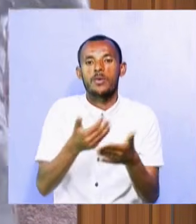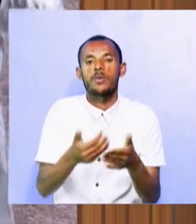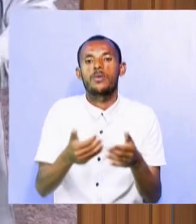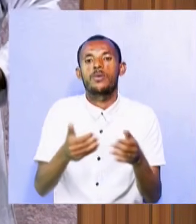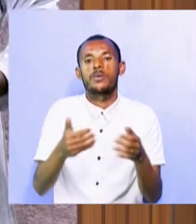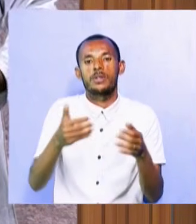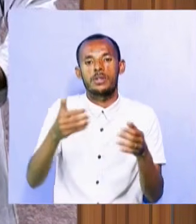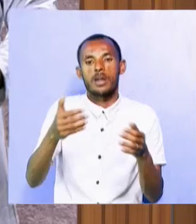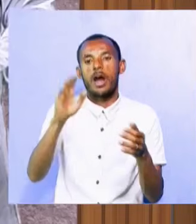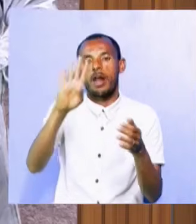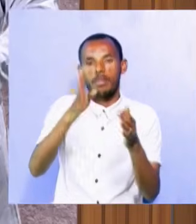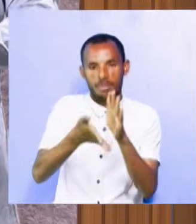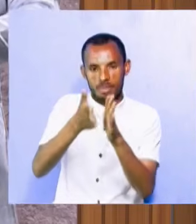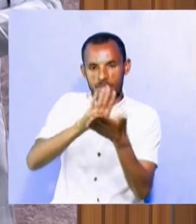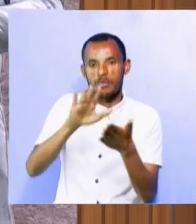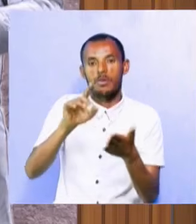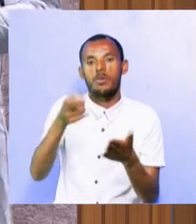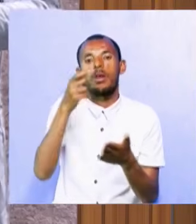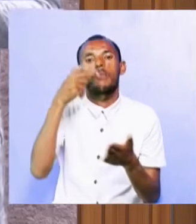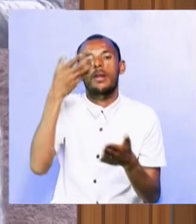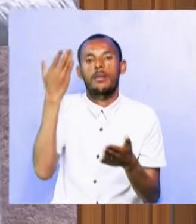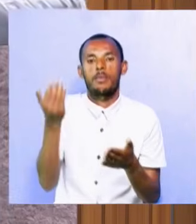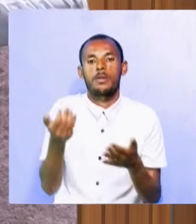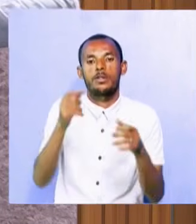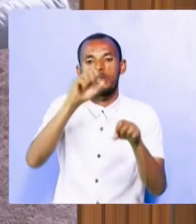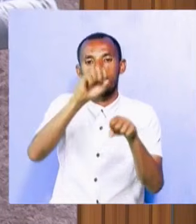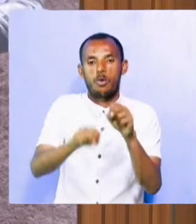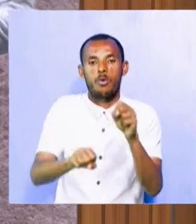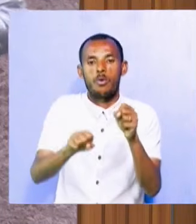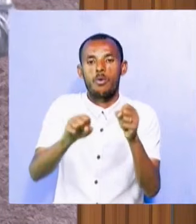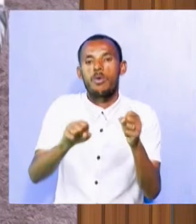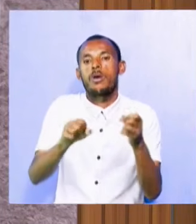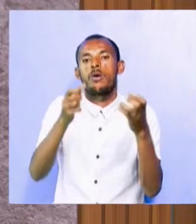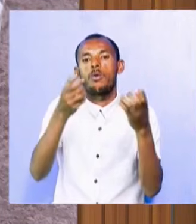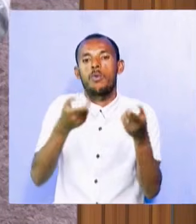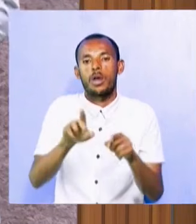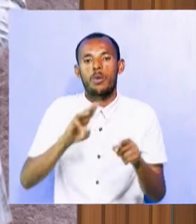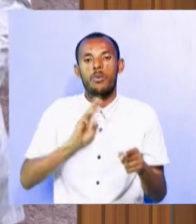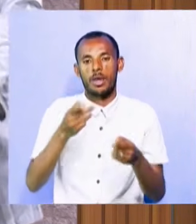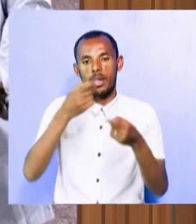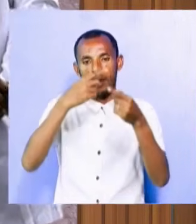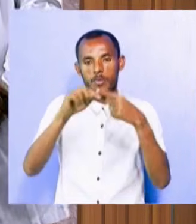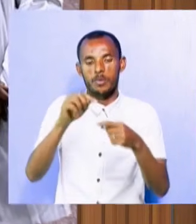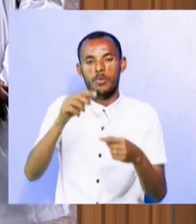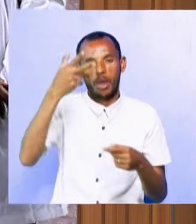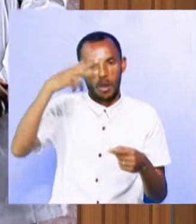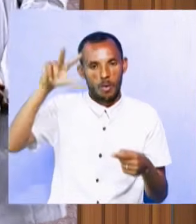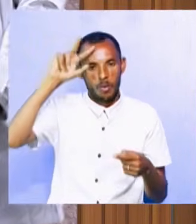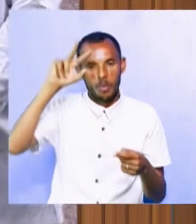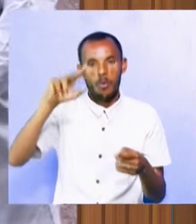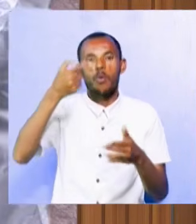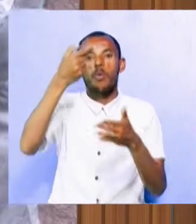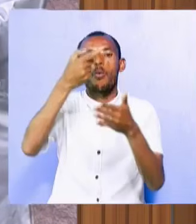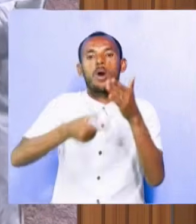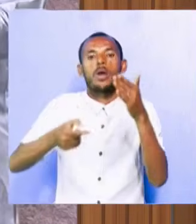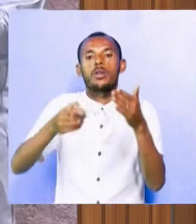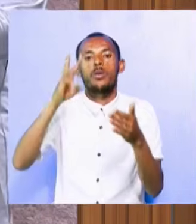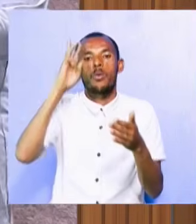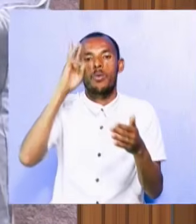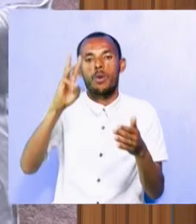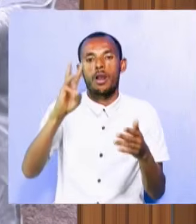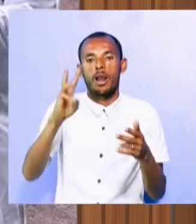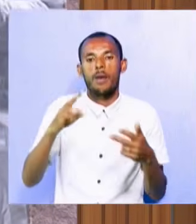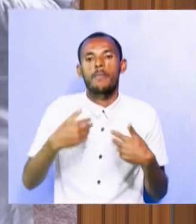be quadrupled, right? So when we come to the cube part, what will happen? If